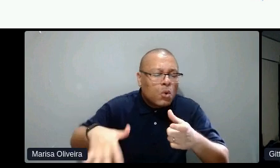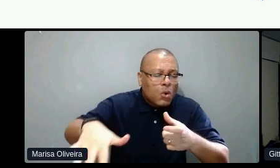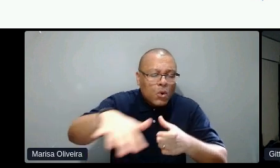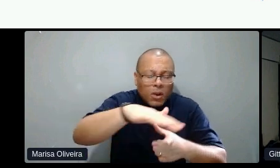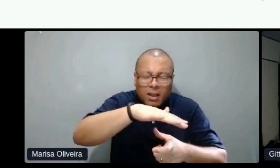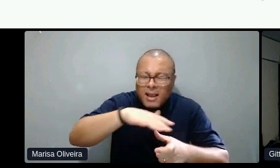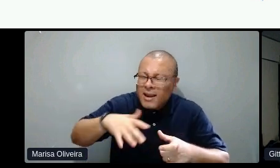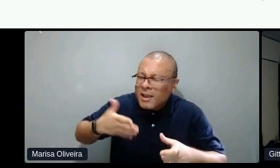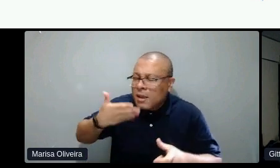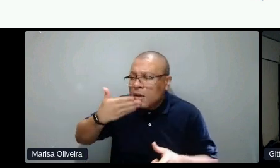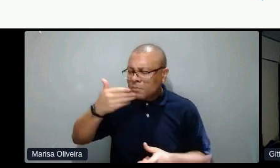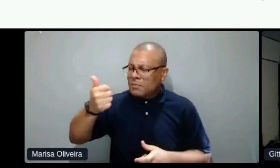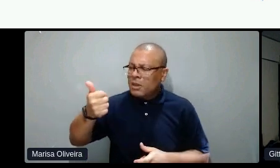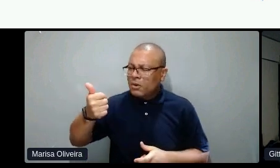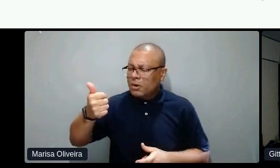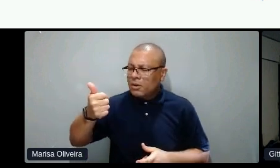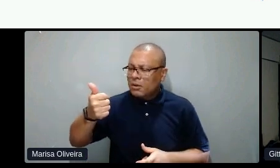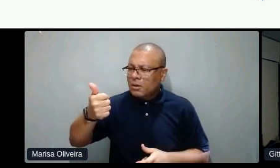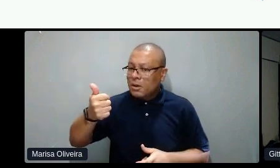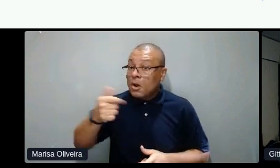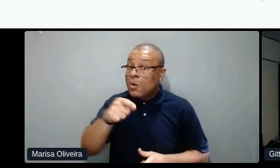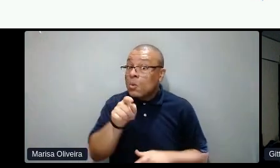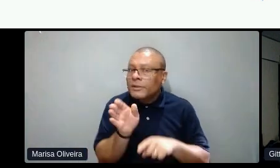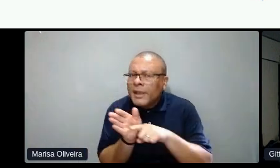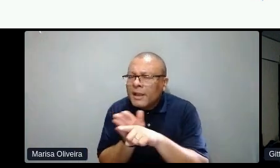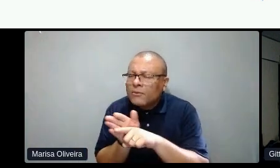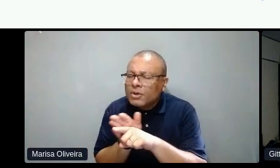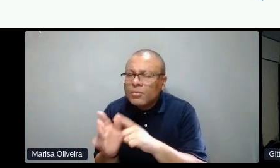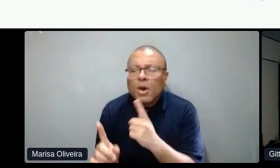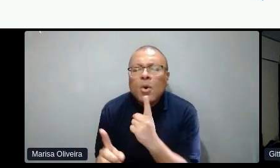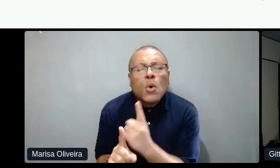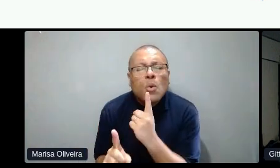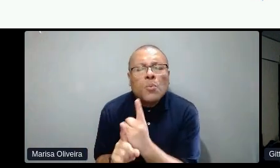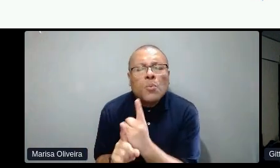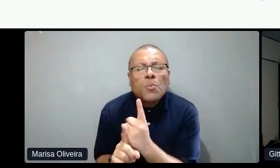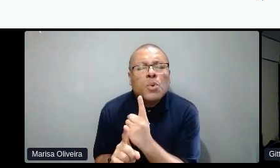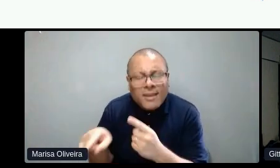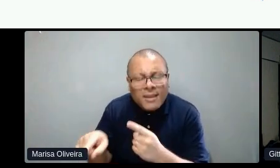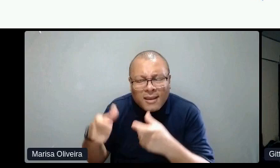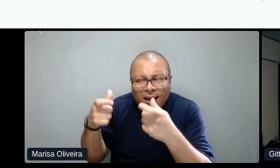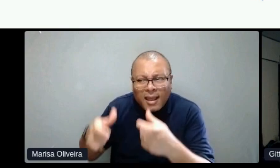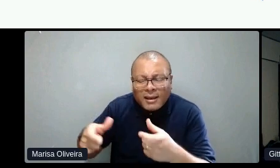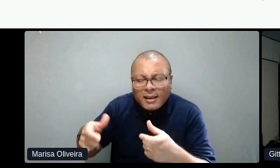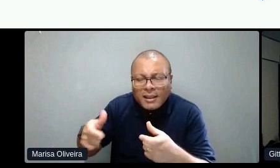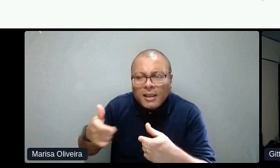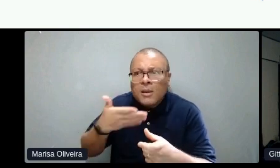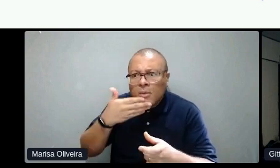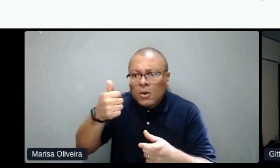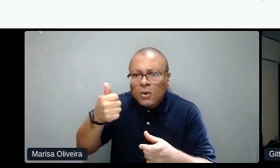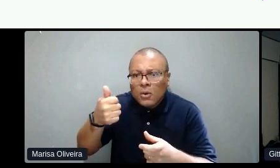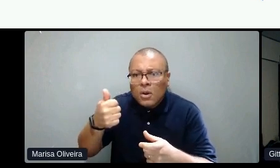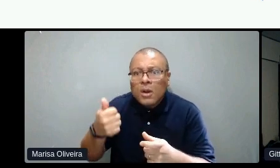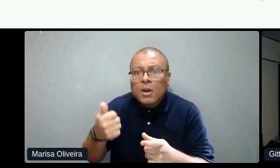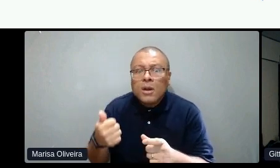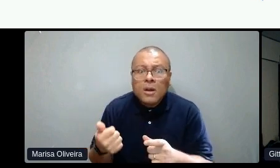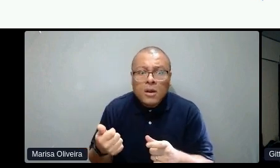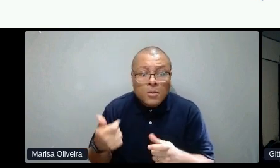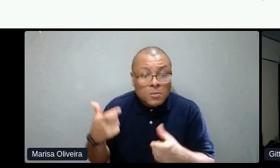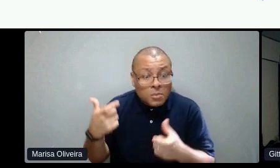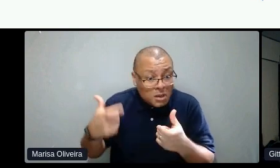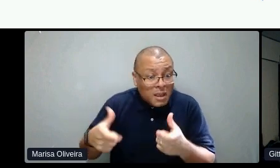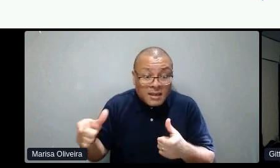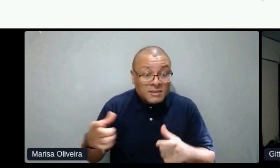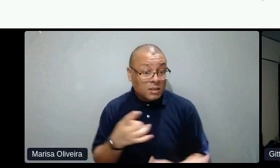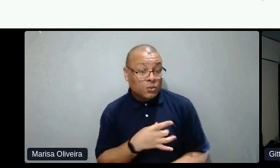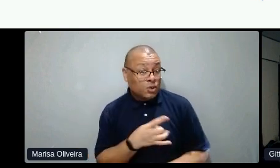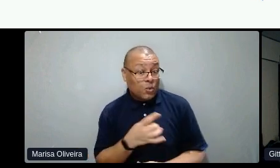medical errors. But really, what it was that they were the only ones who were safe enough to report all the errors.